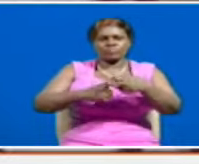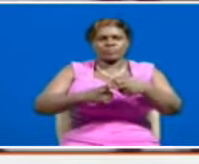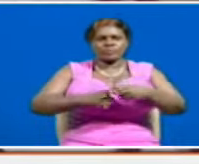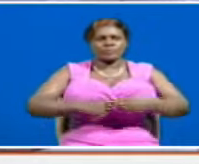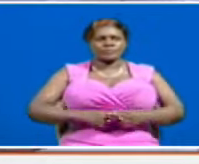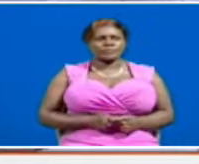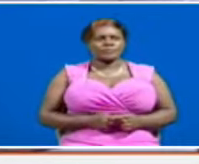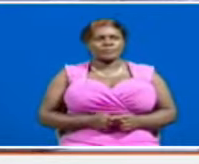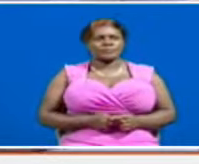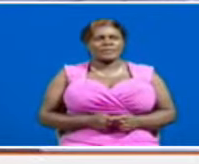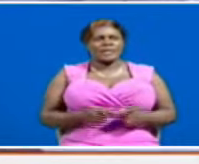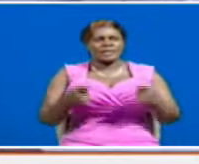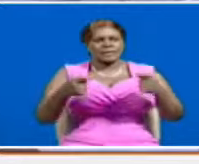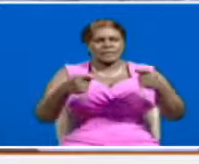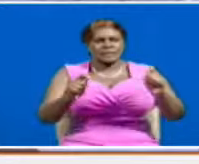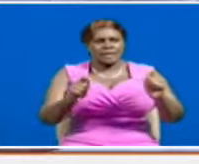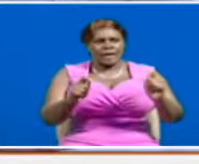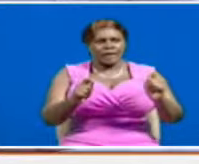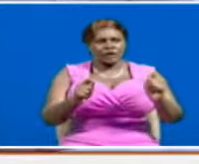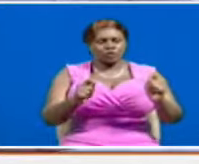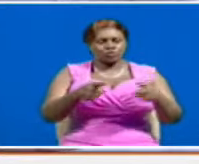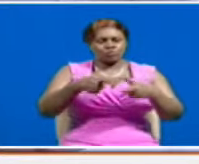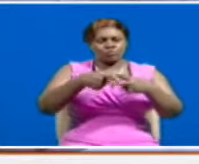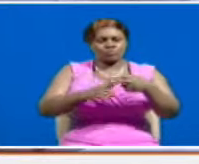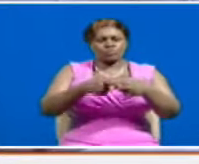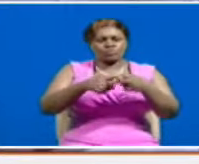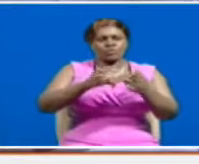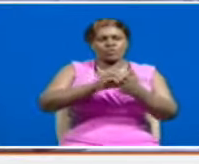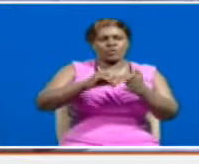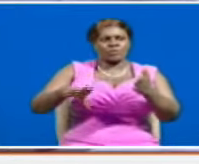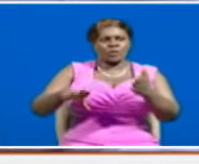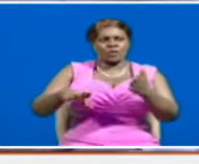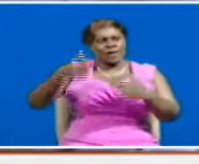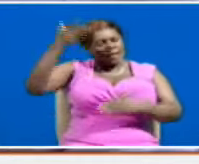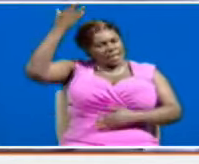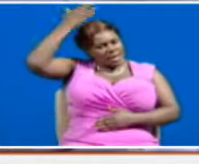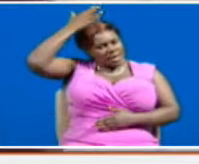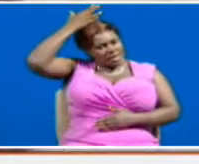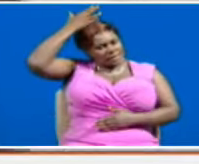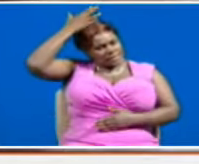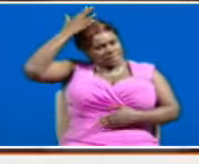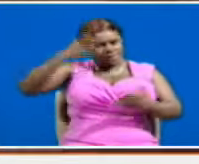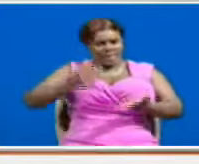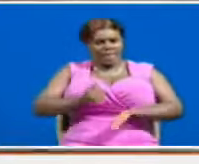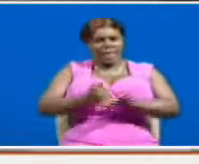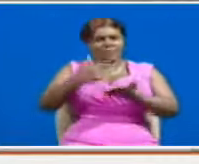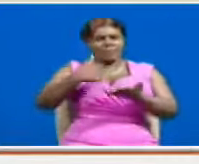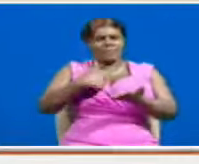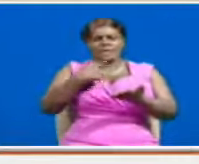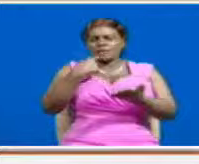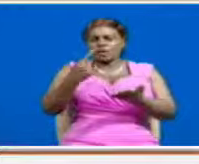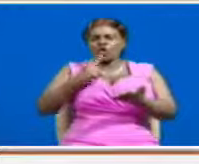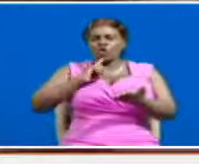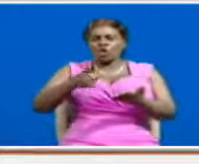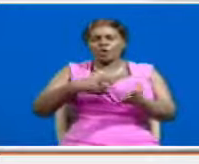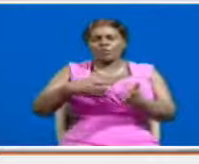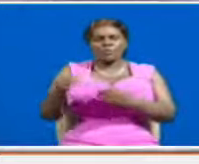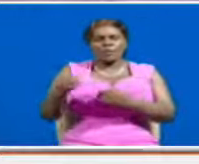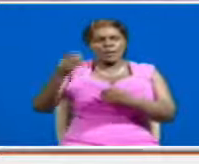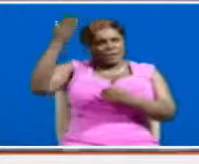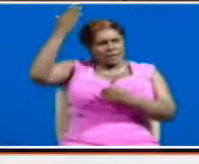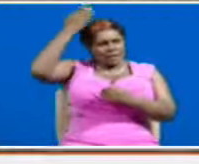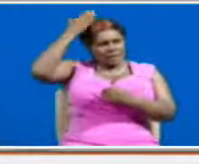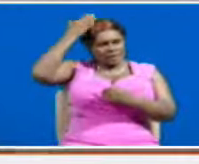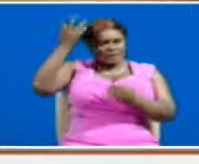the ward. Alijaribu kunitoa kwa mashini, kunivuruta, but the nurses wakanisaidia. Wakamwambia watoke. When the nurses walisema